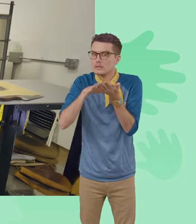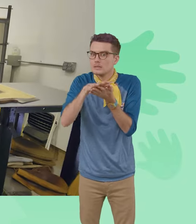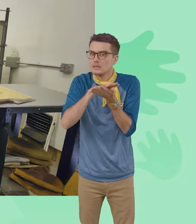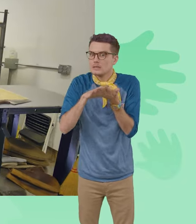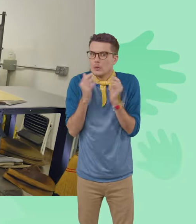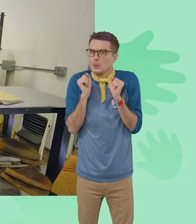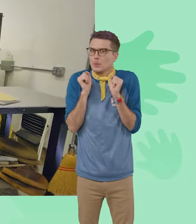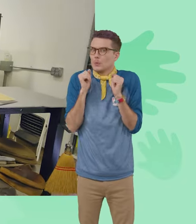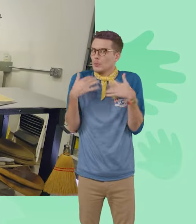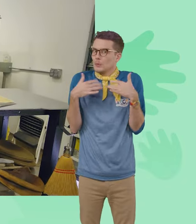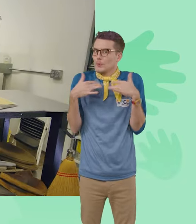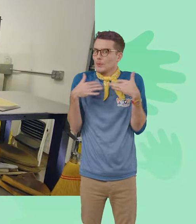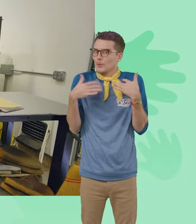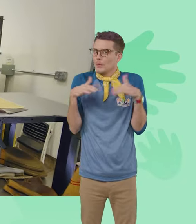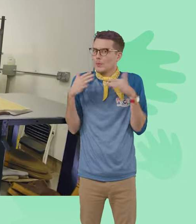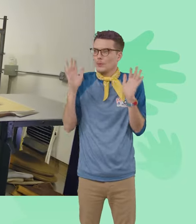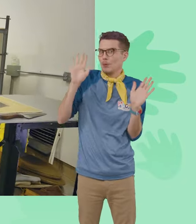won't burn you. Whoa.